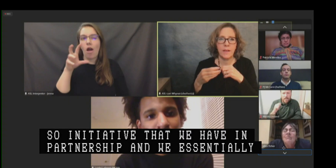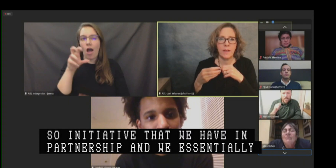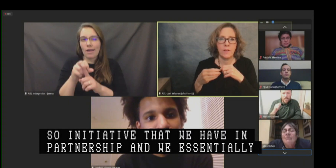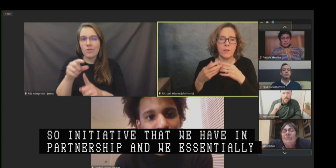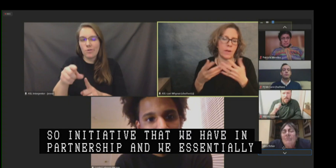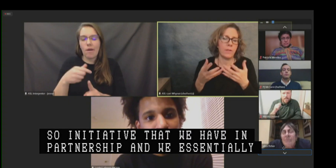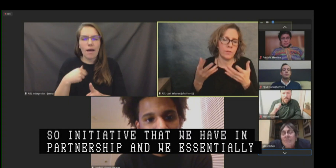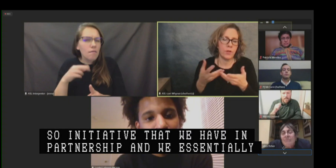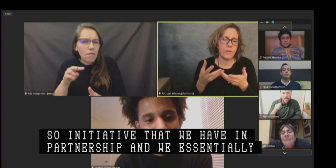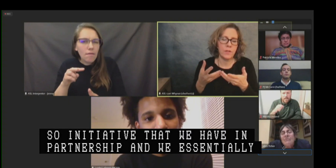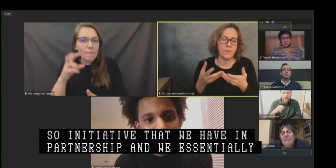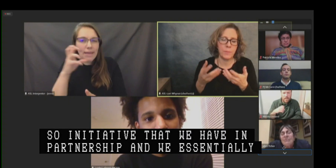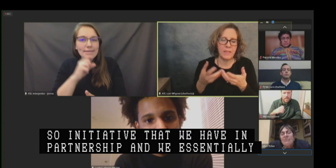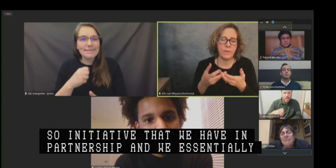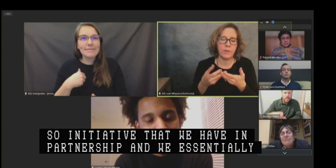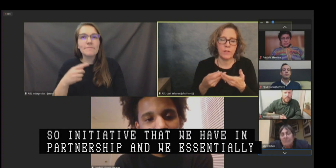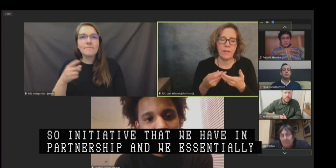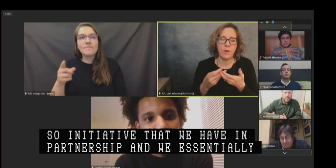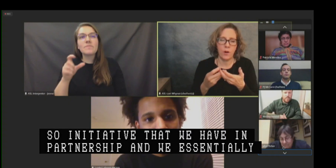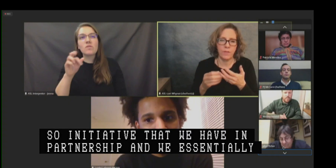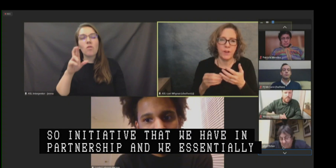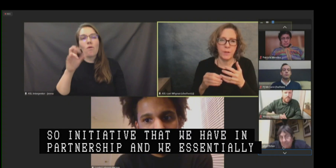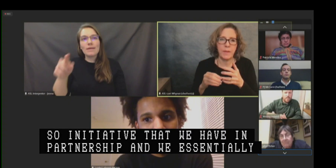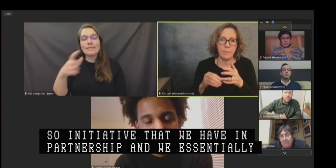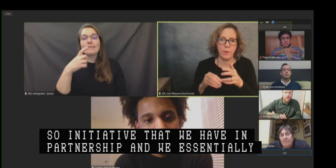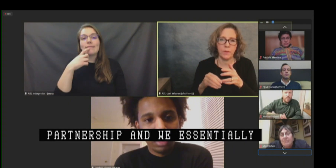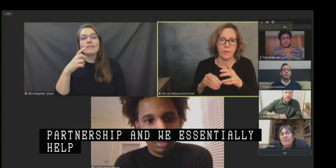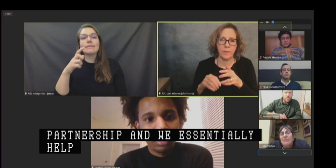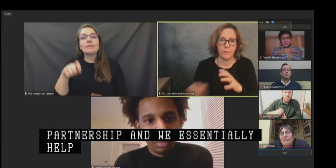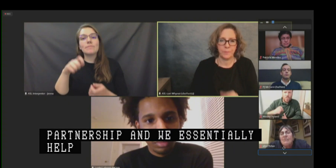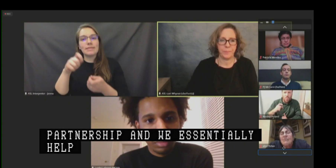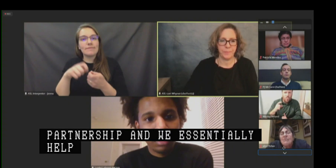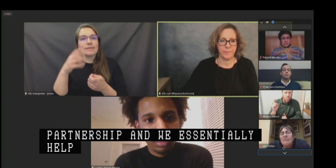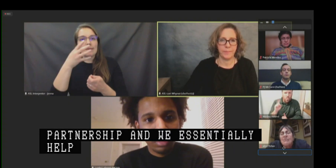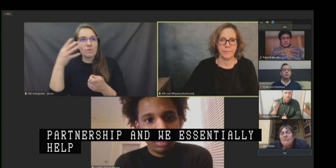status. Services specifically for deaf or hard of hearing people.